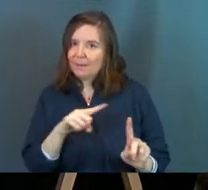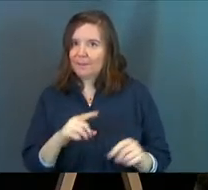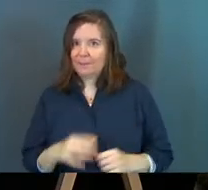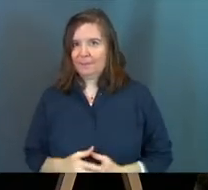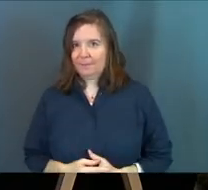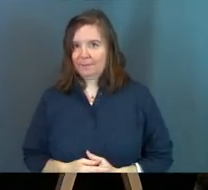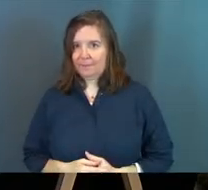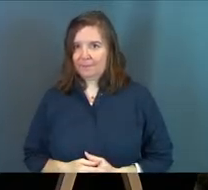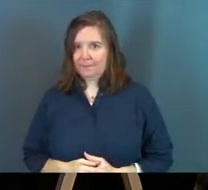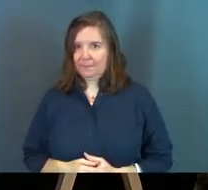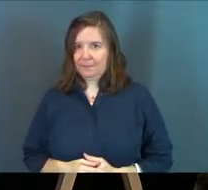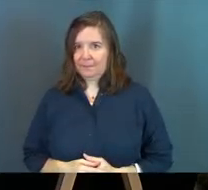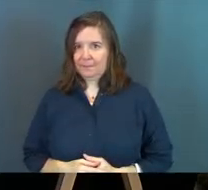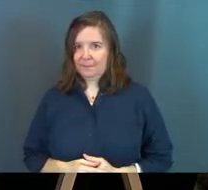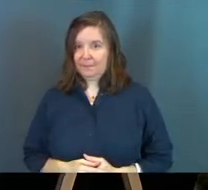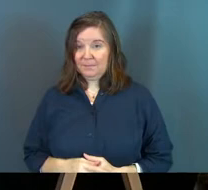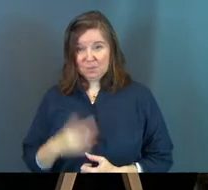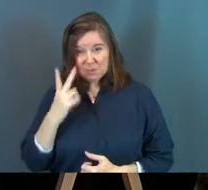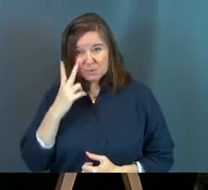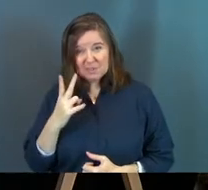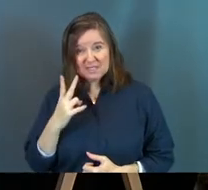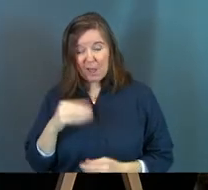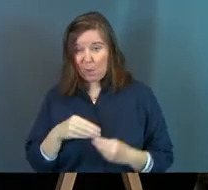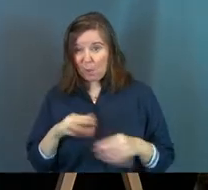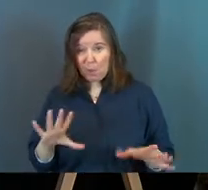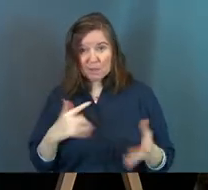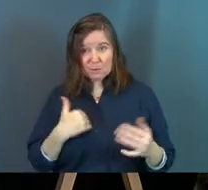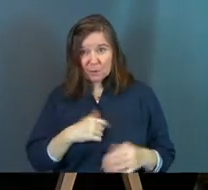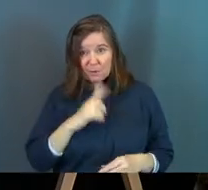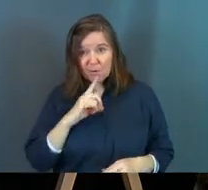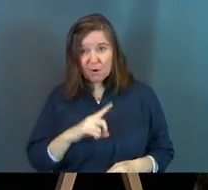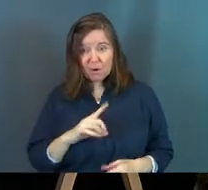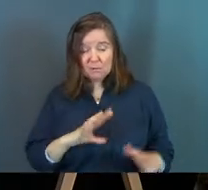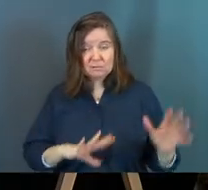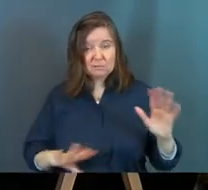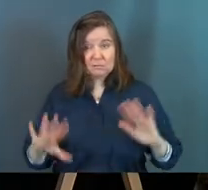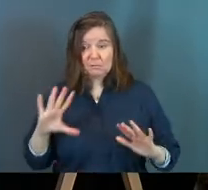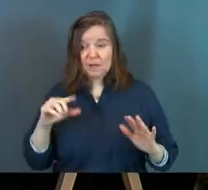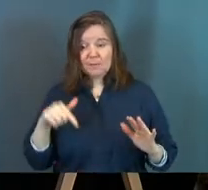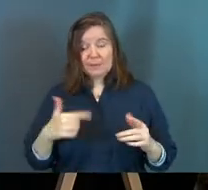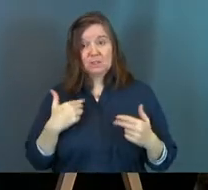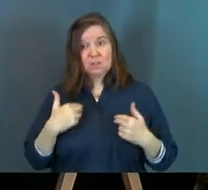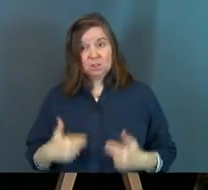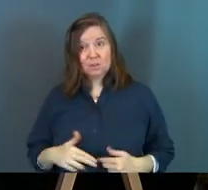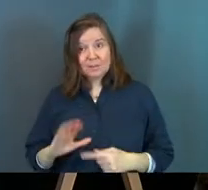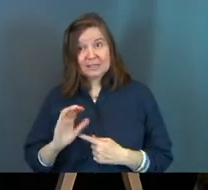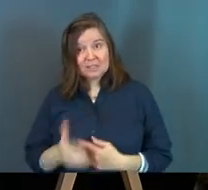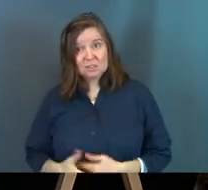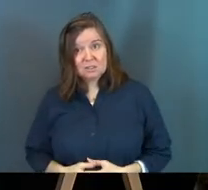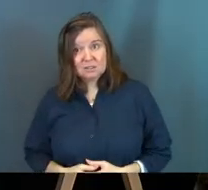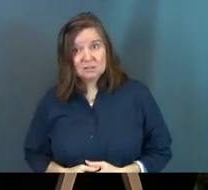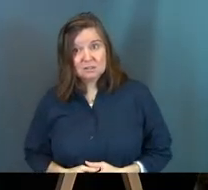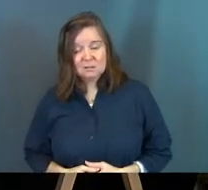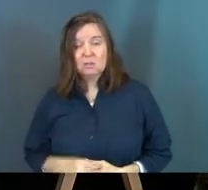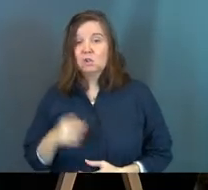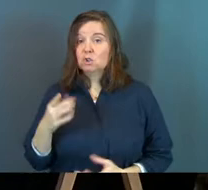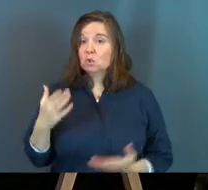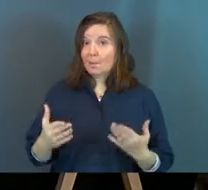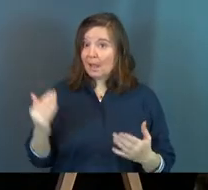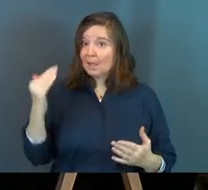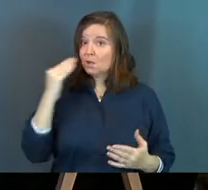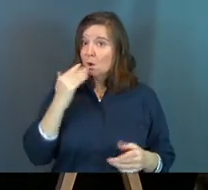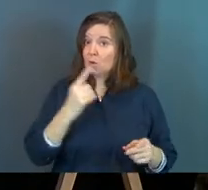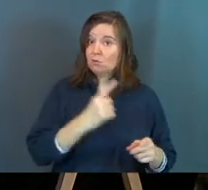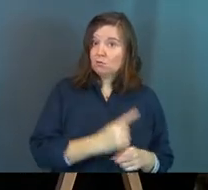them. Do you see how lost we are? I mean, this is the human condition. So you might